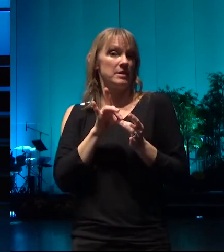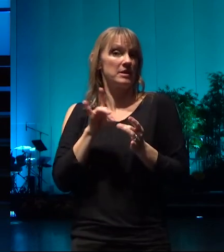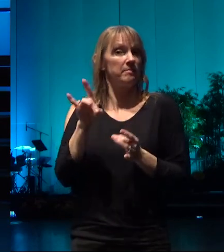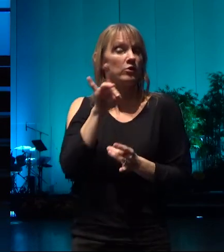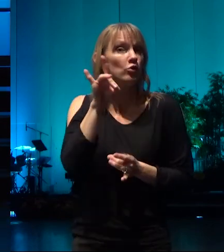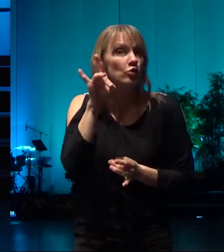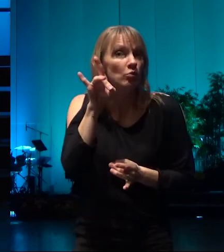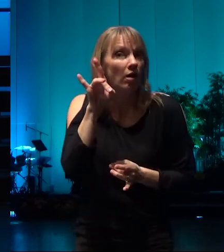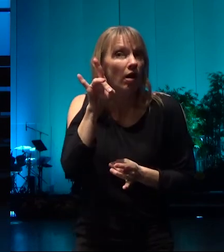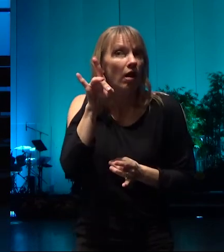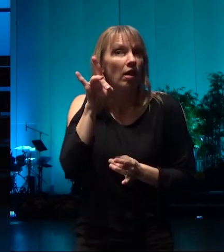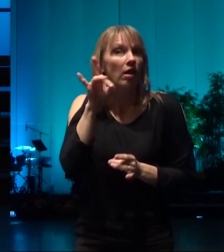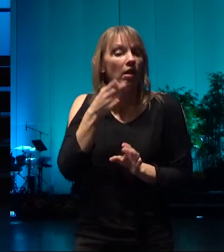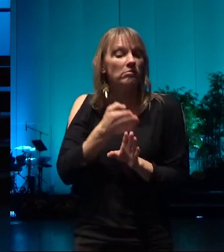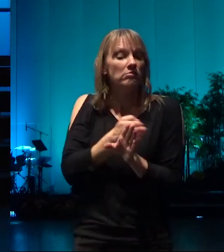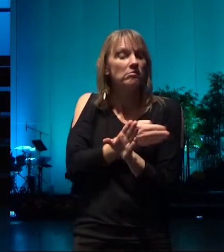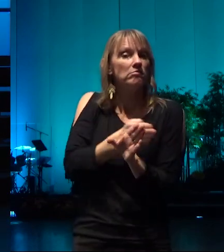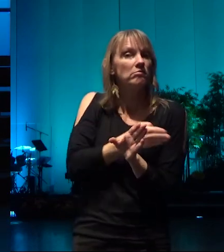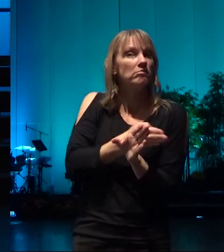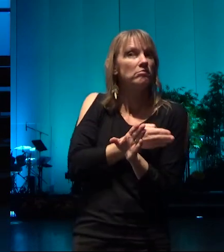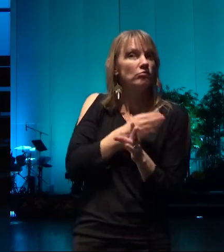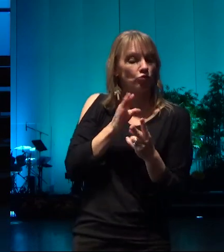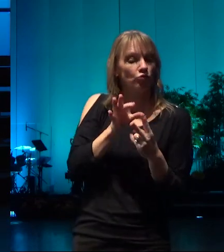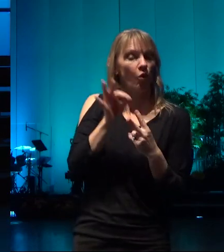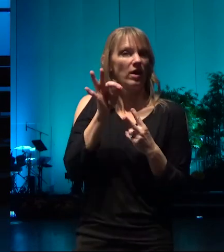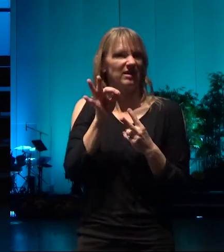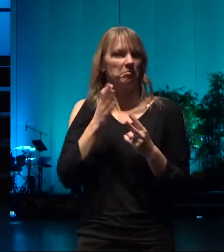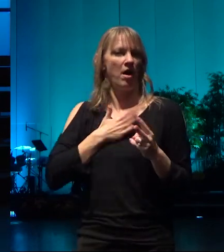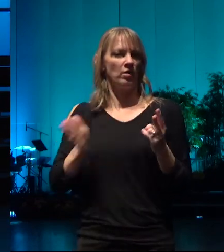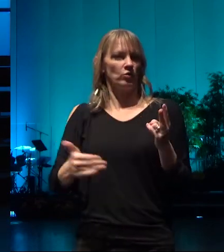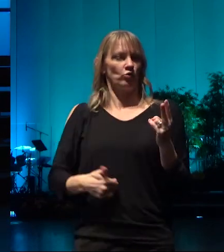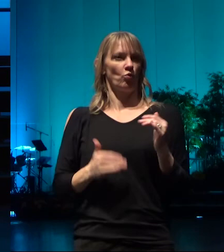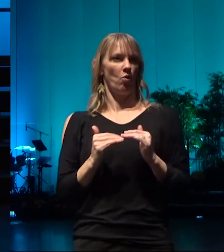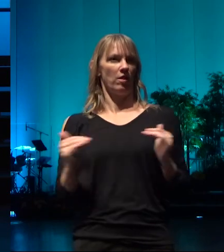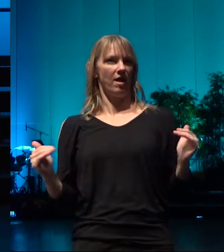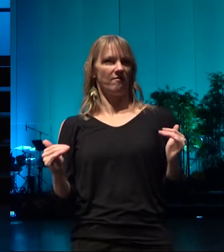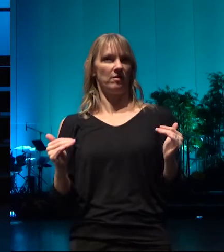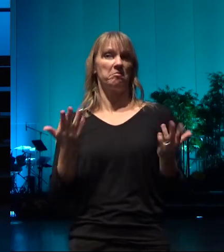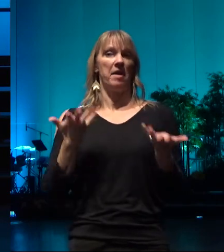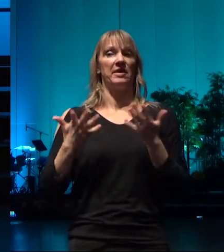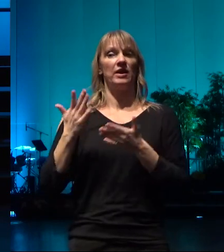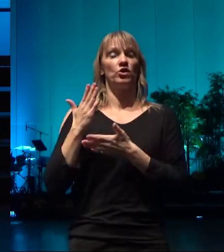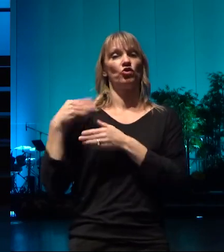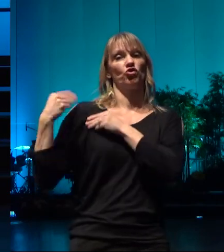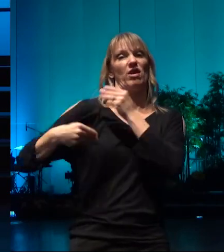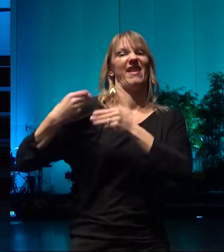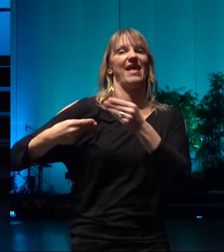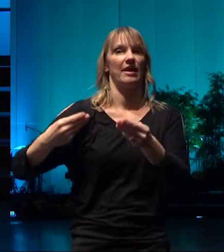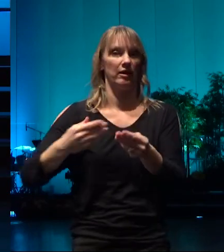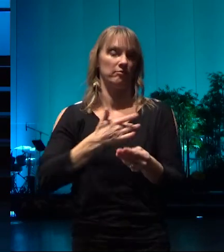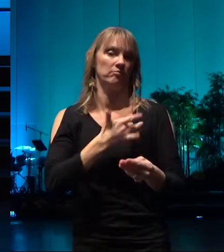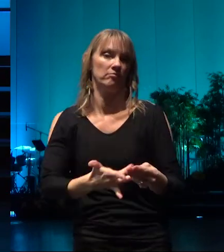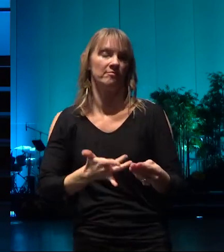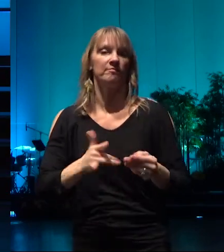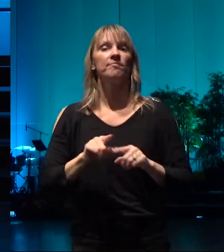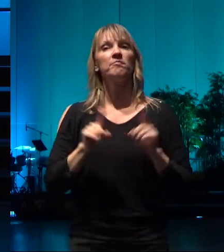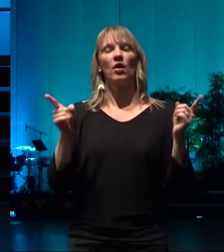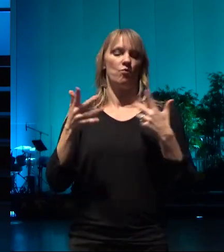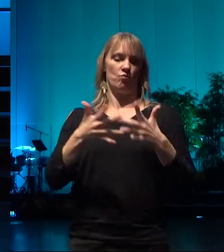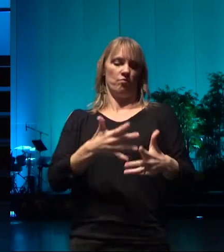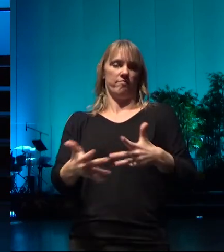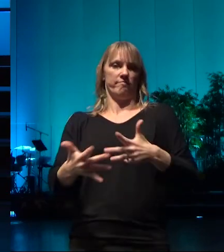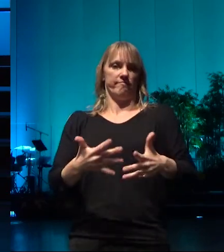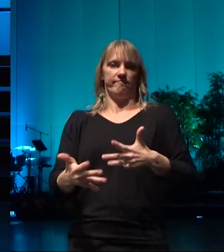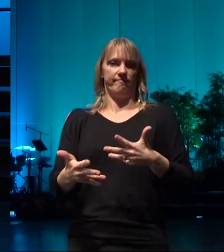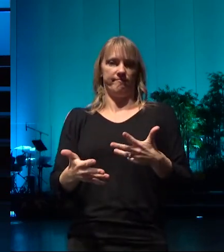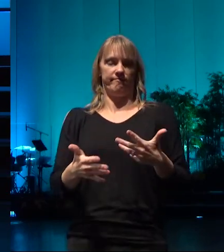some spiritual pre-choice on my part at a soul level. There may have even been some genetic predisposition. But